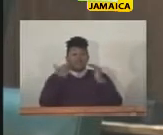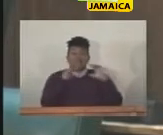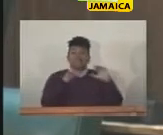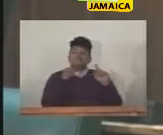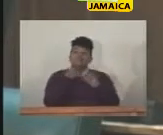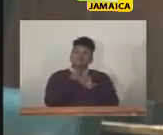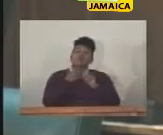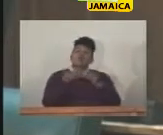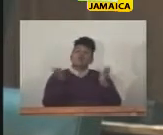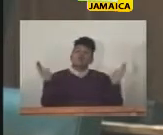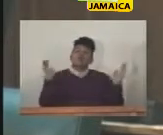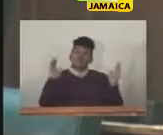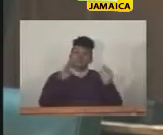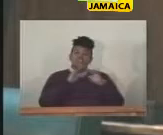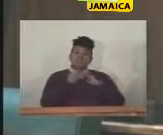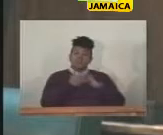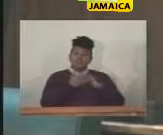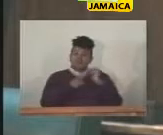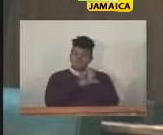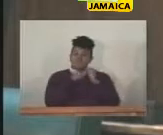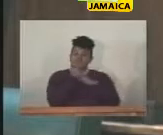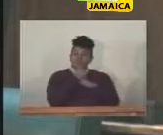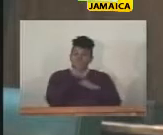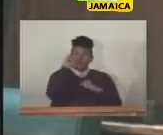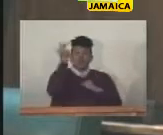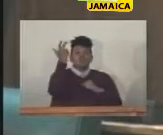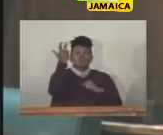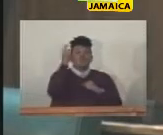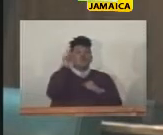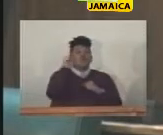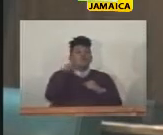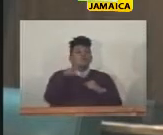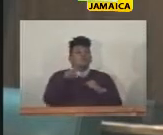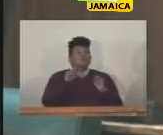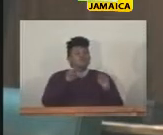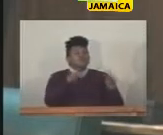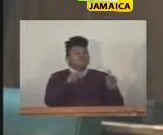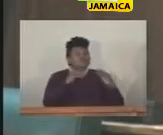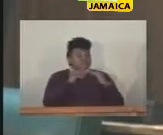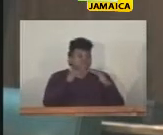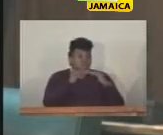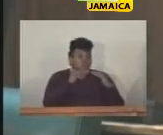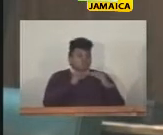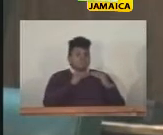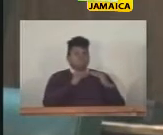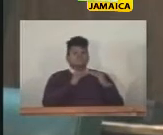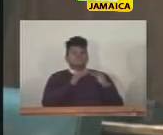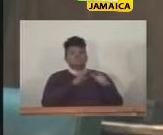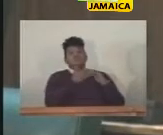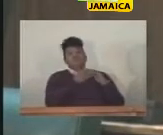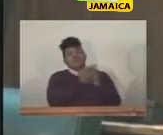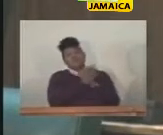Jamaican framework, and the third must be restorative justice across our country.